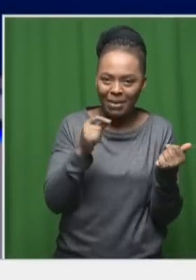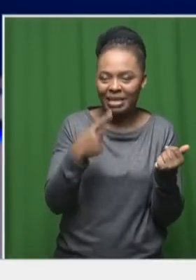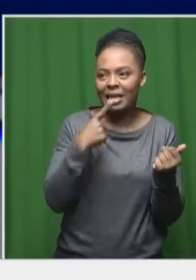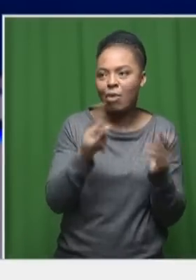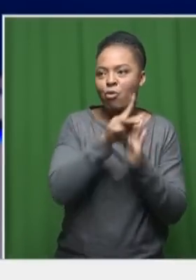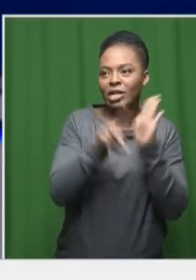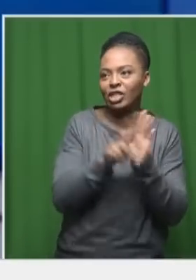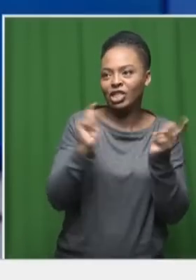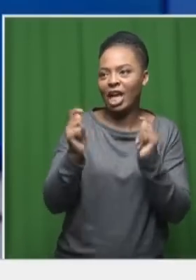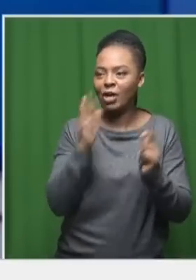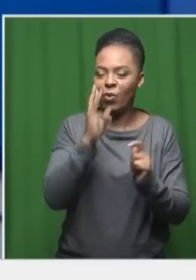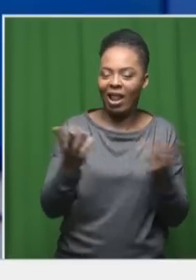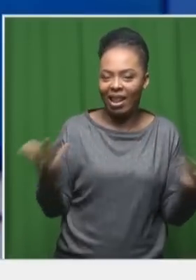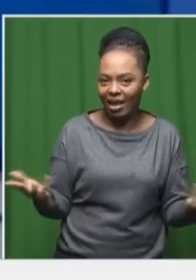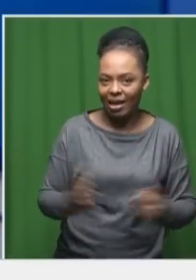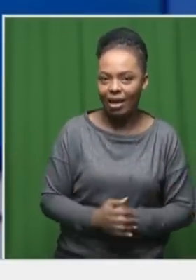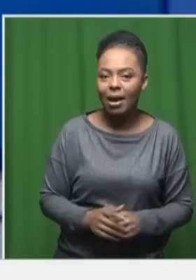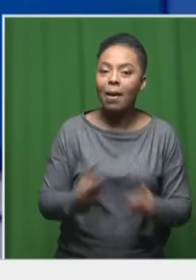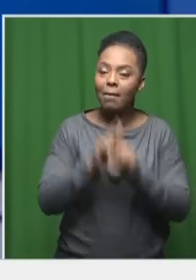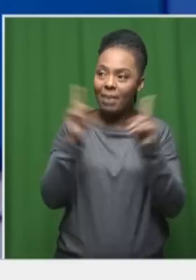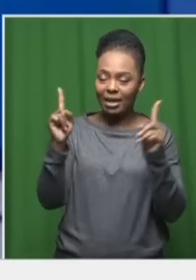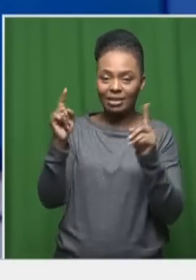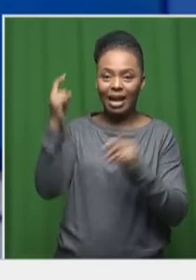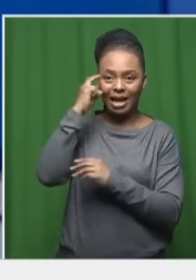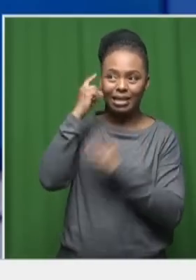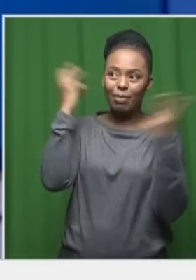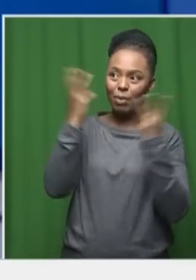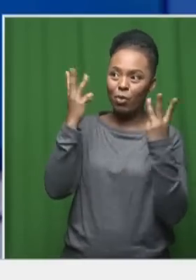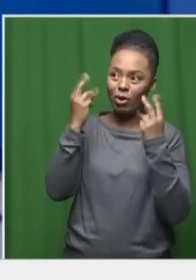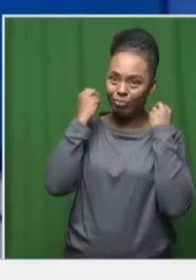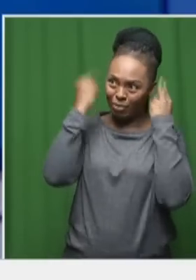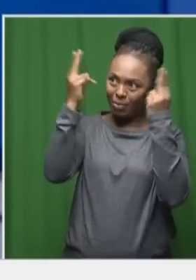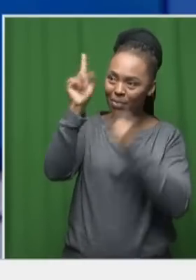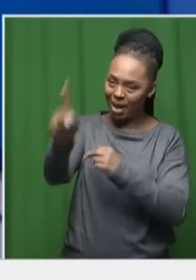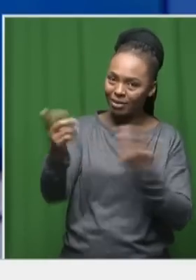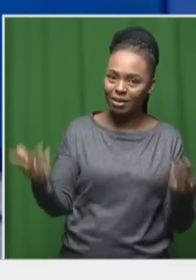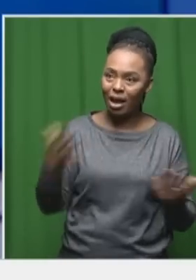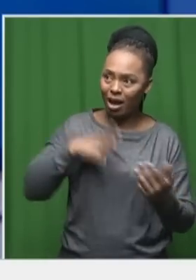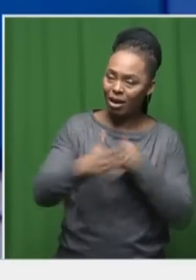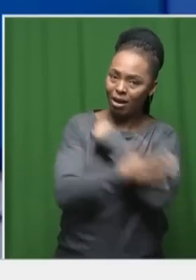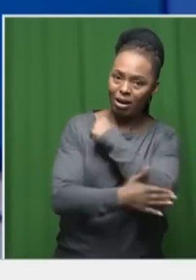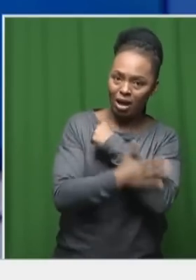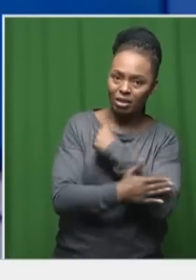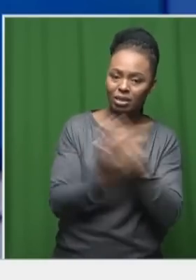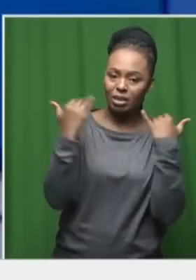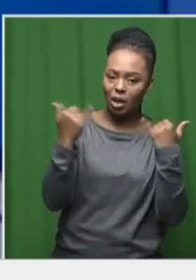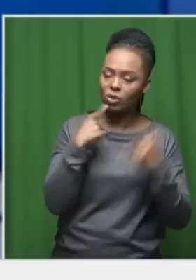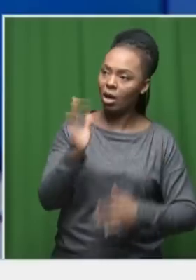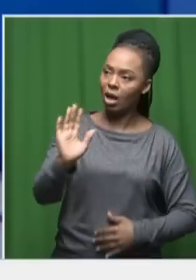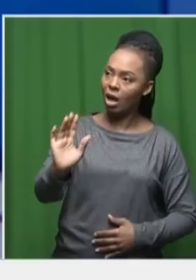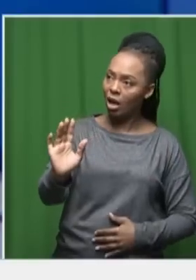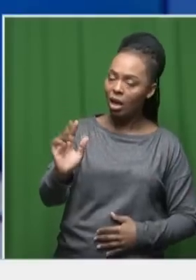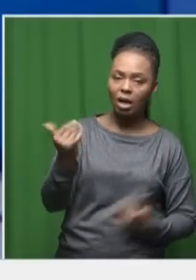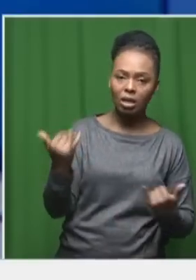to. That's why I say... Unless people rise up, as we've seen in other countries, where people have become so...